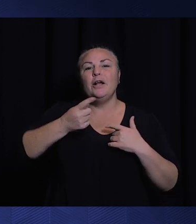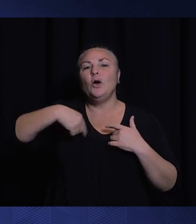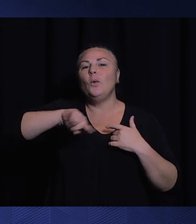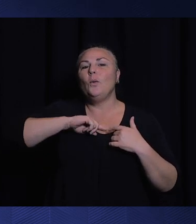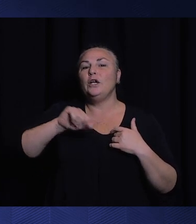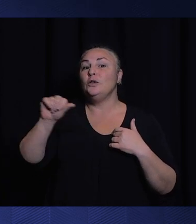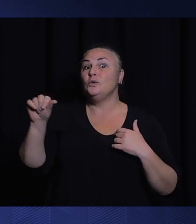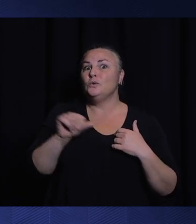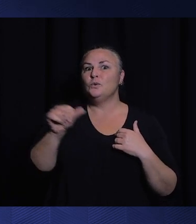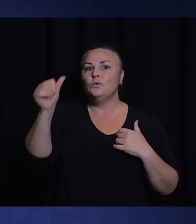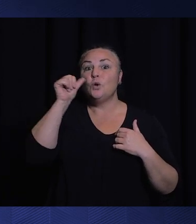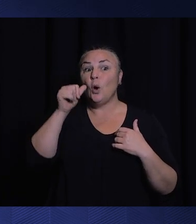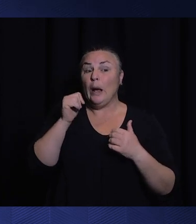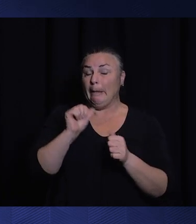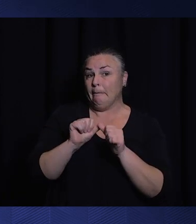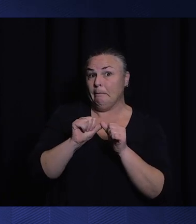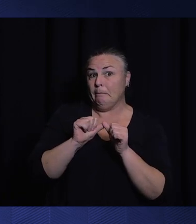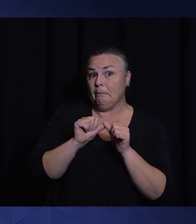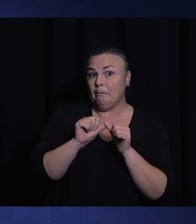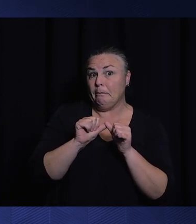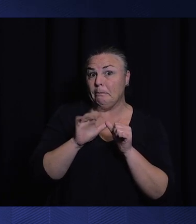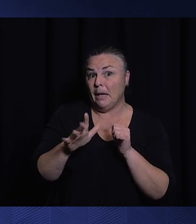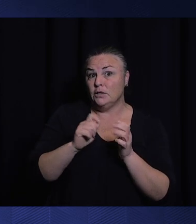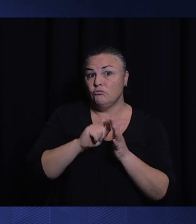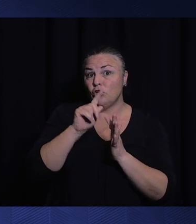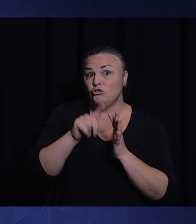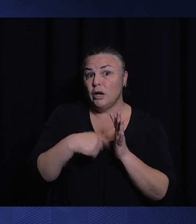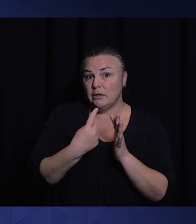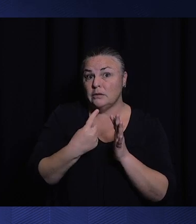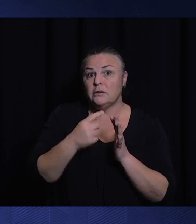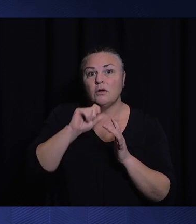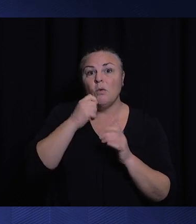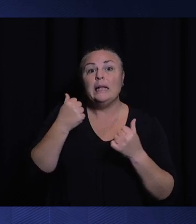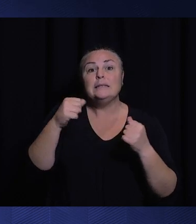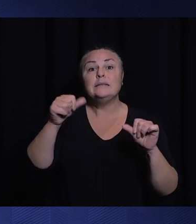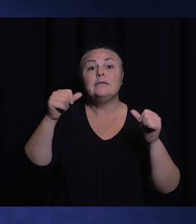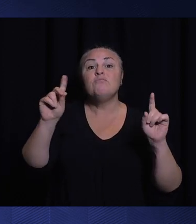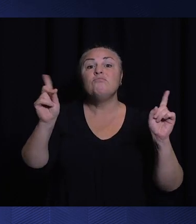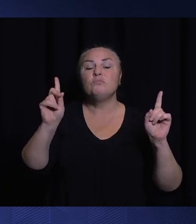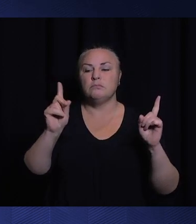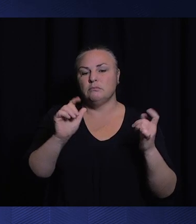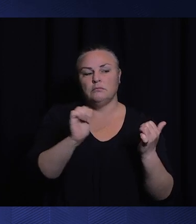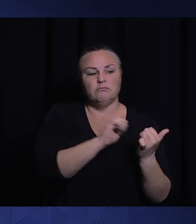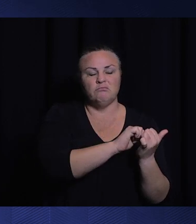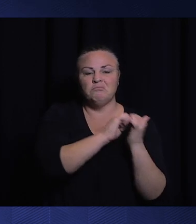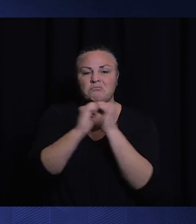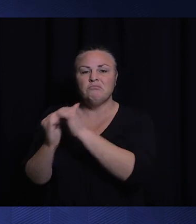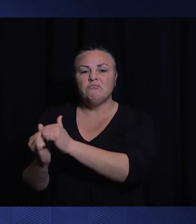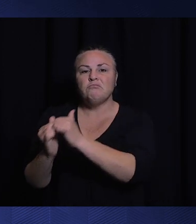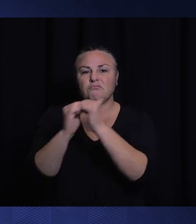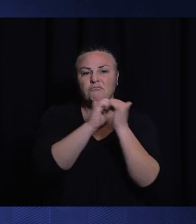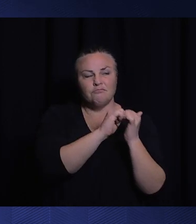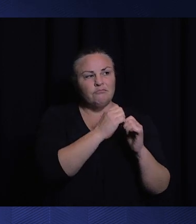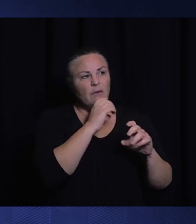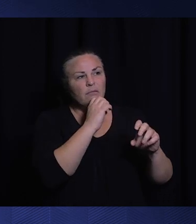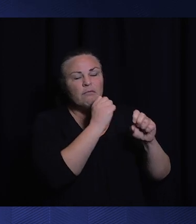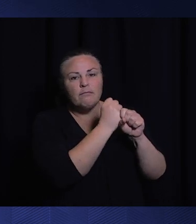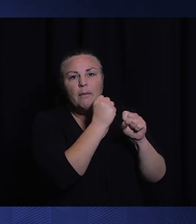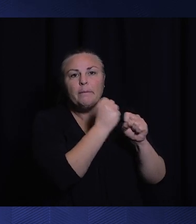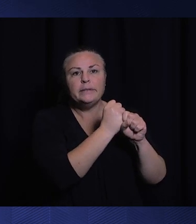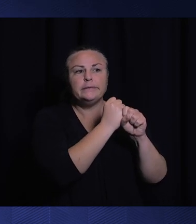successful initiatives are ones that bring partnerships together, and through that accountability of government at different